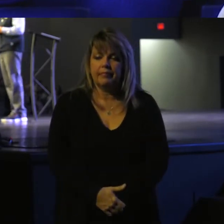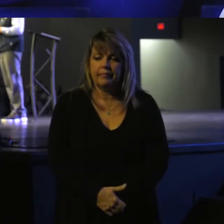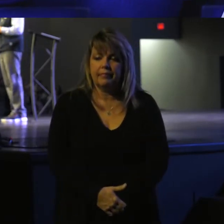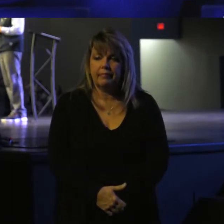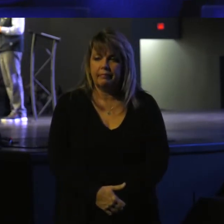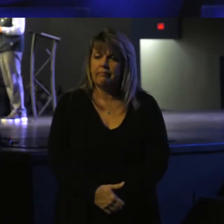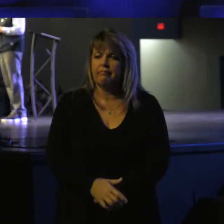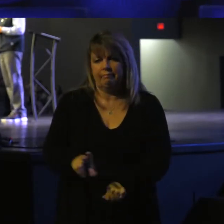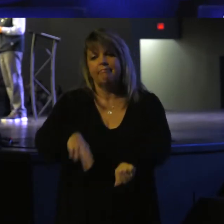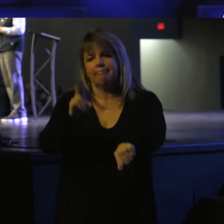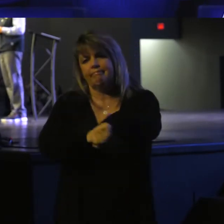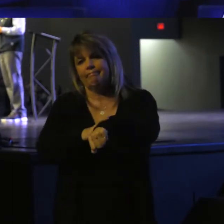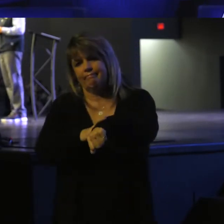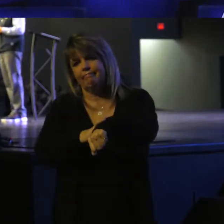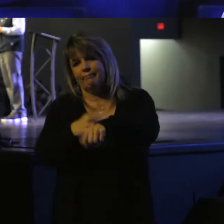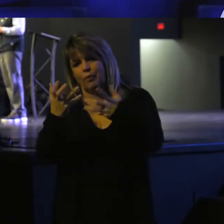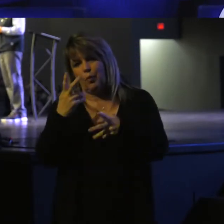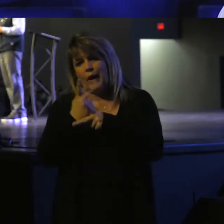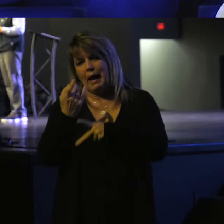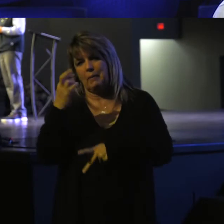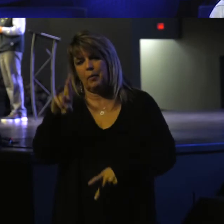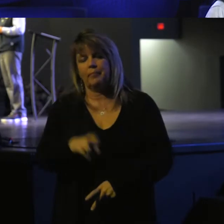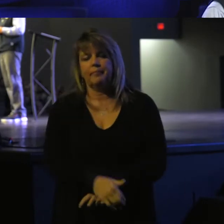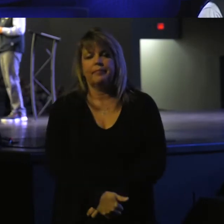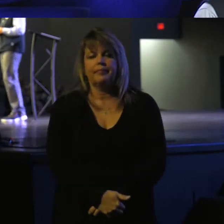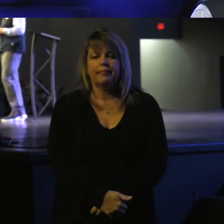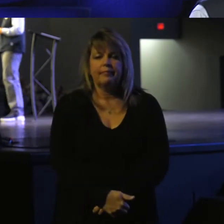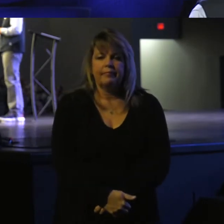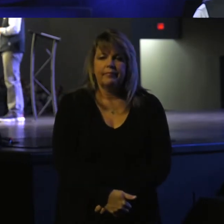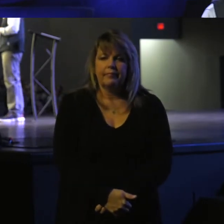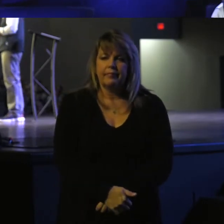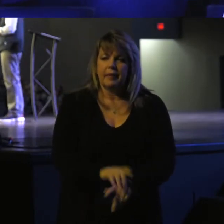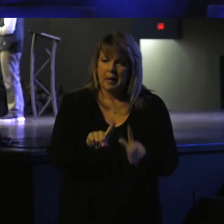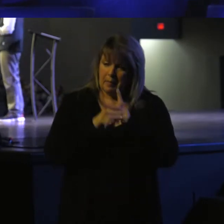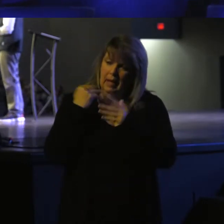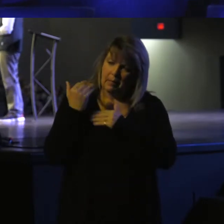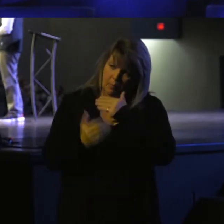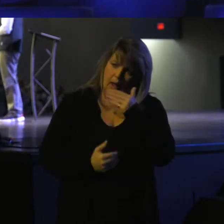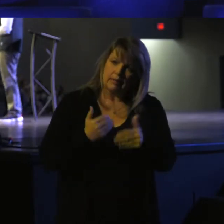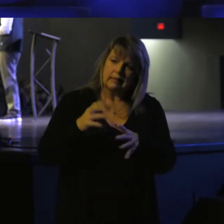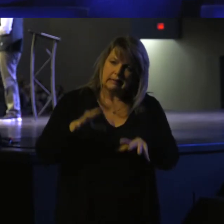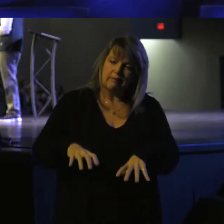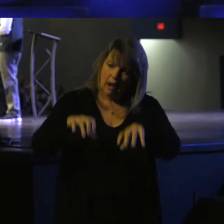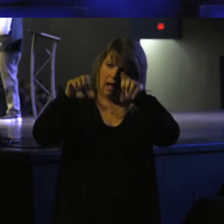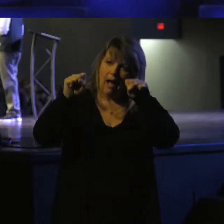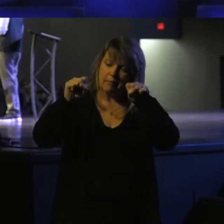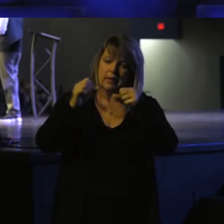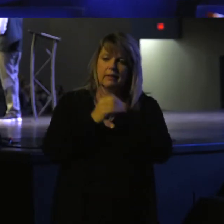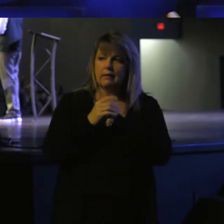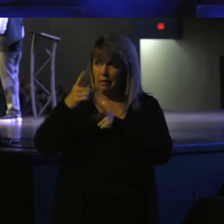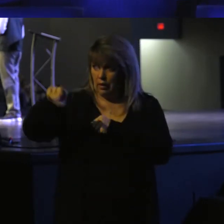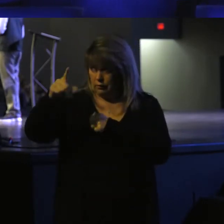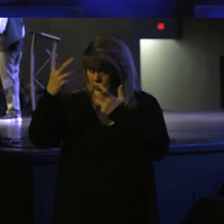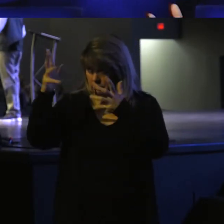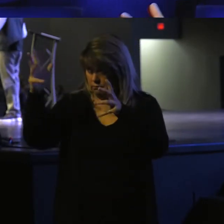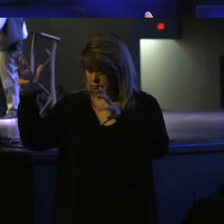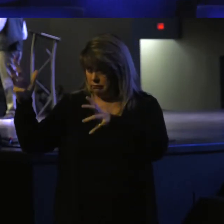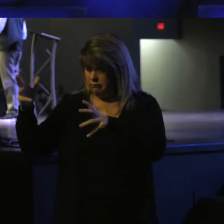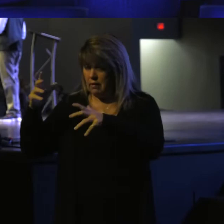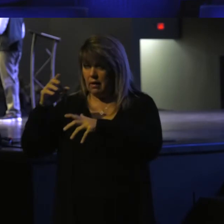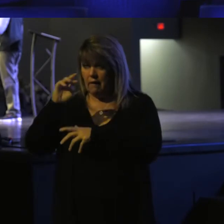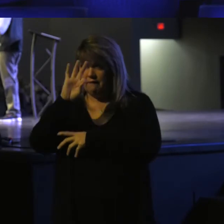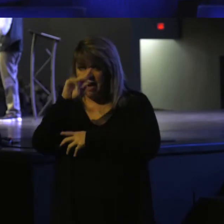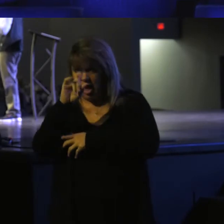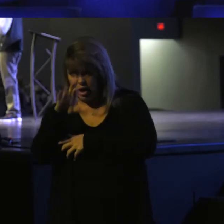And we said, absolutely, we do. And we began a process of adopting, and those of you who have fostered